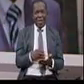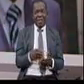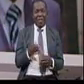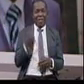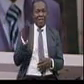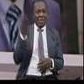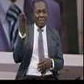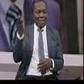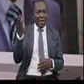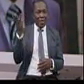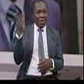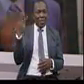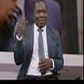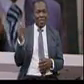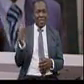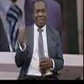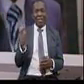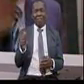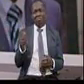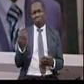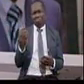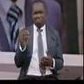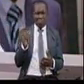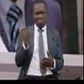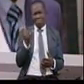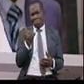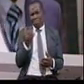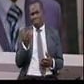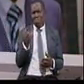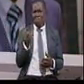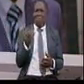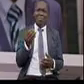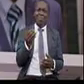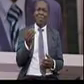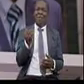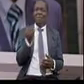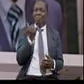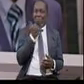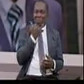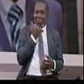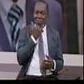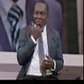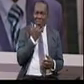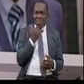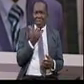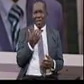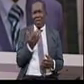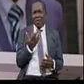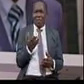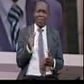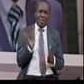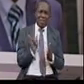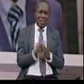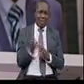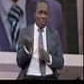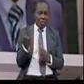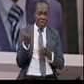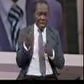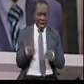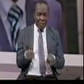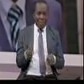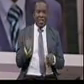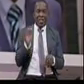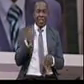today. And I know how many people I answered their call. The first person I said, "As I am responding to your call, I am driving on the